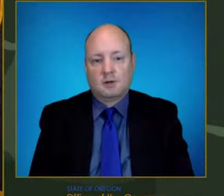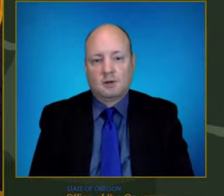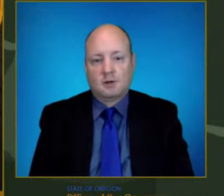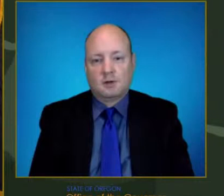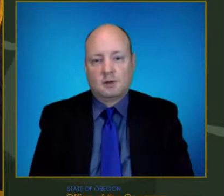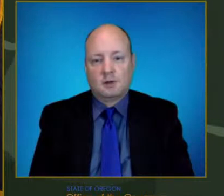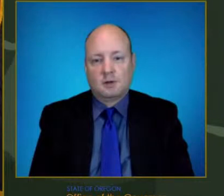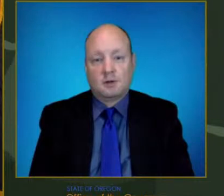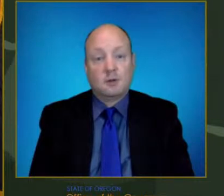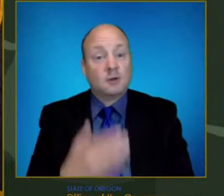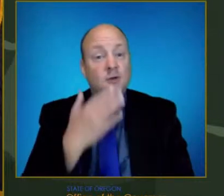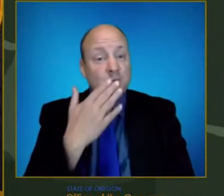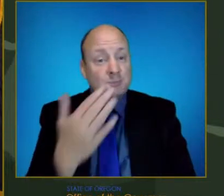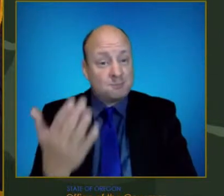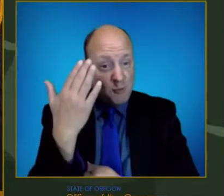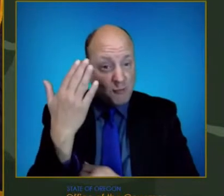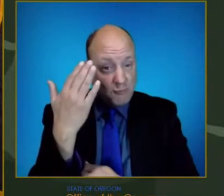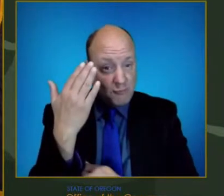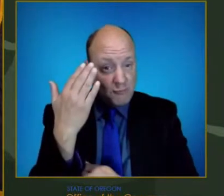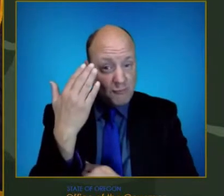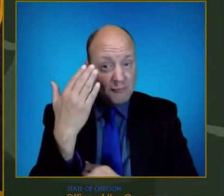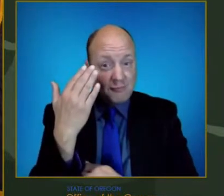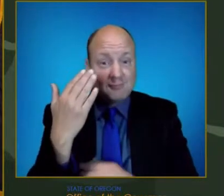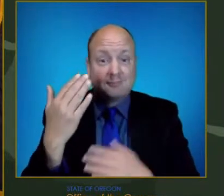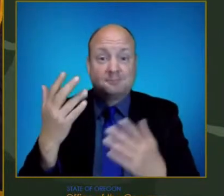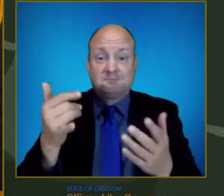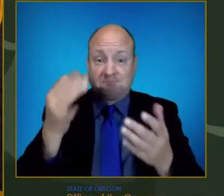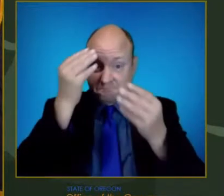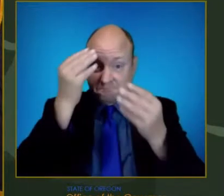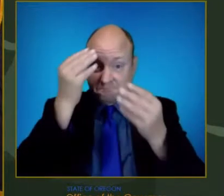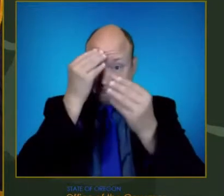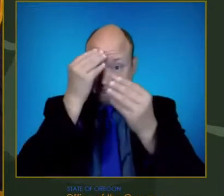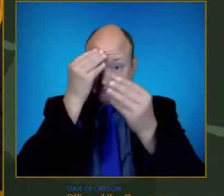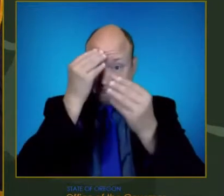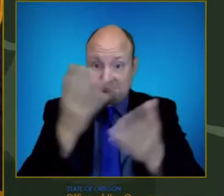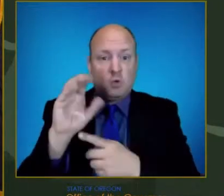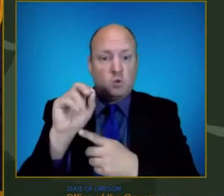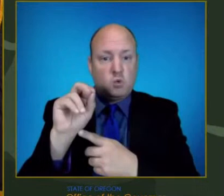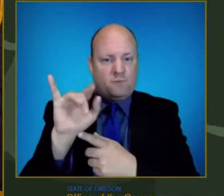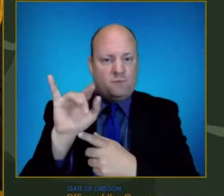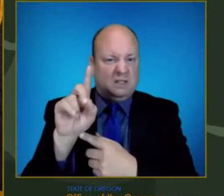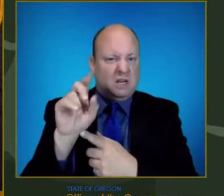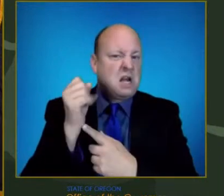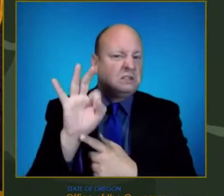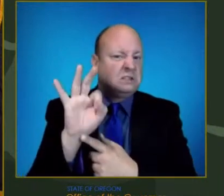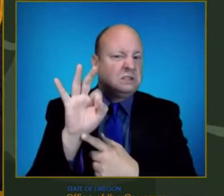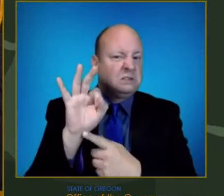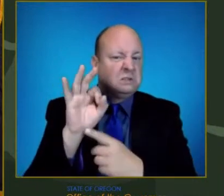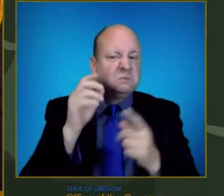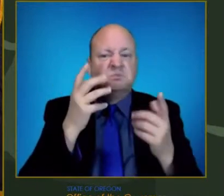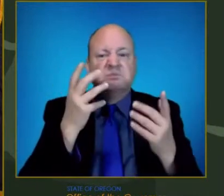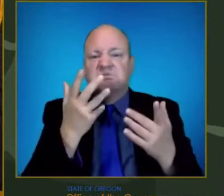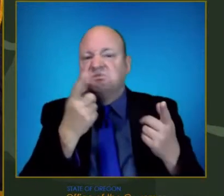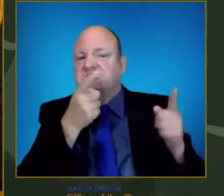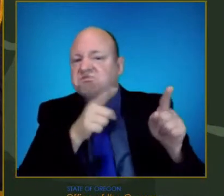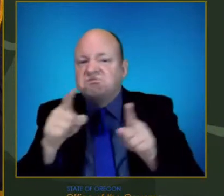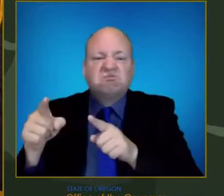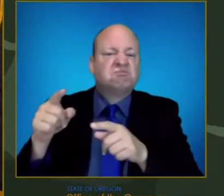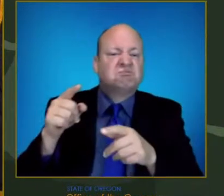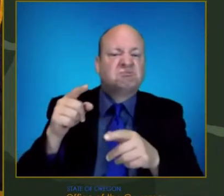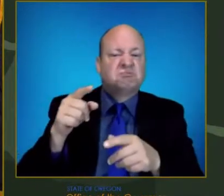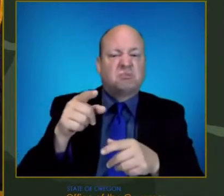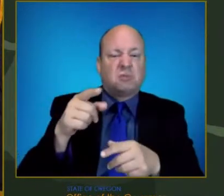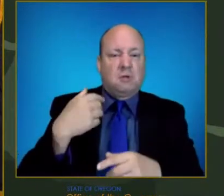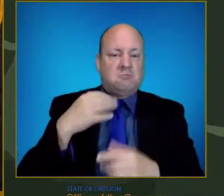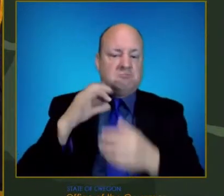Good morning. We're here to give an update on COVID-19 and the state's plan for delivering booster shots. I'm joined by Rachel